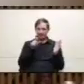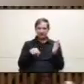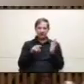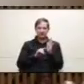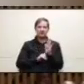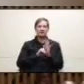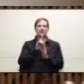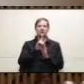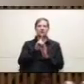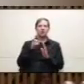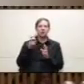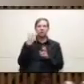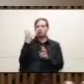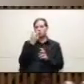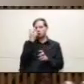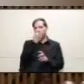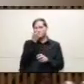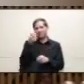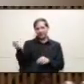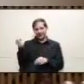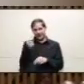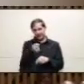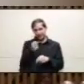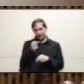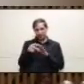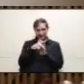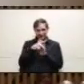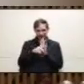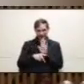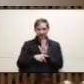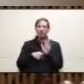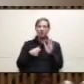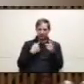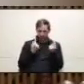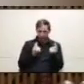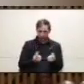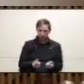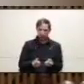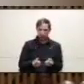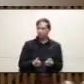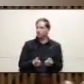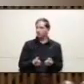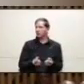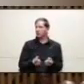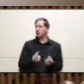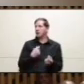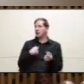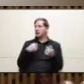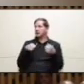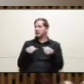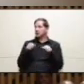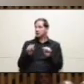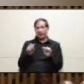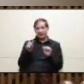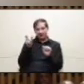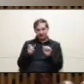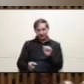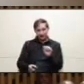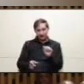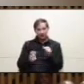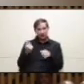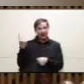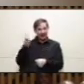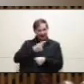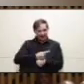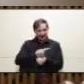recruitment policy from it. That is what Mahikeng local municipality has exactly done. And as the chairperson of the day, I have